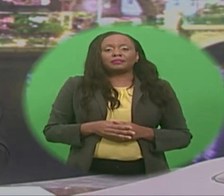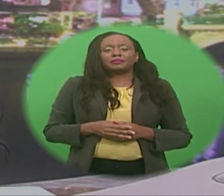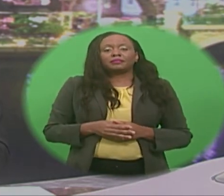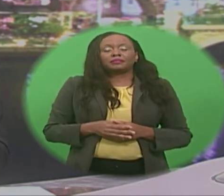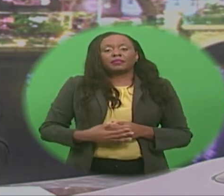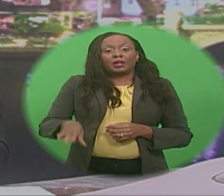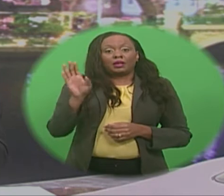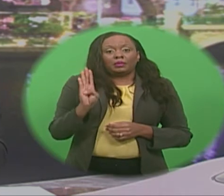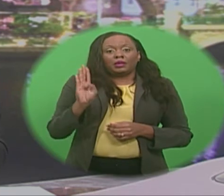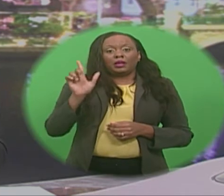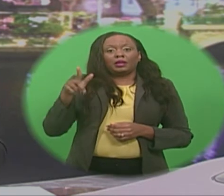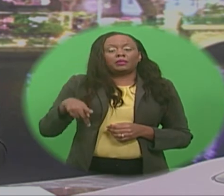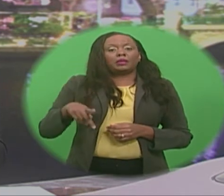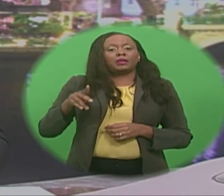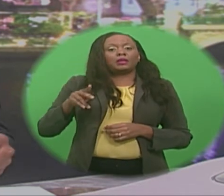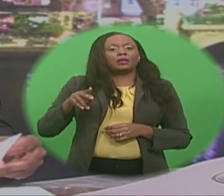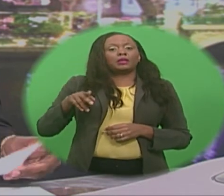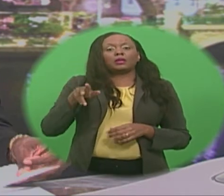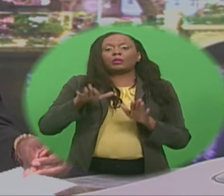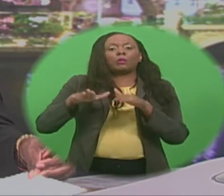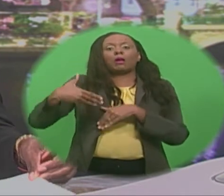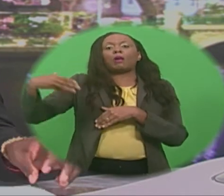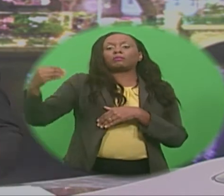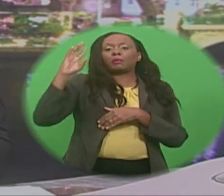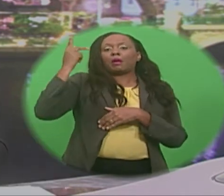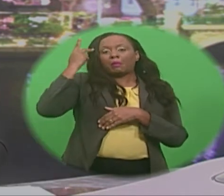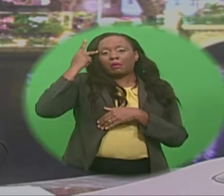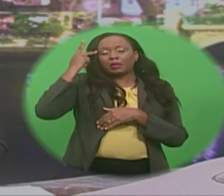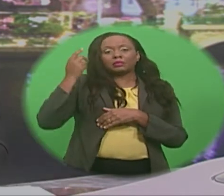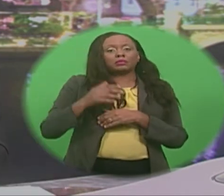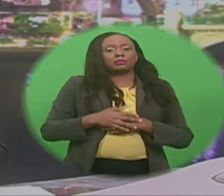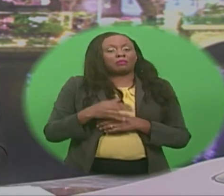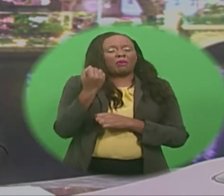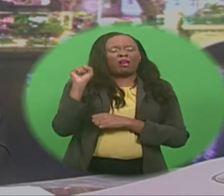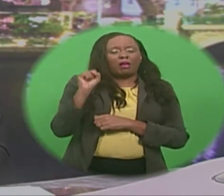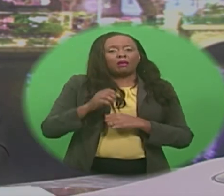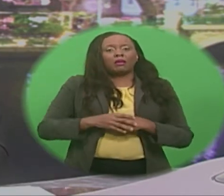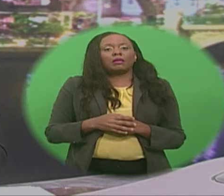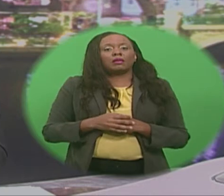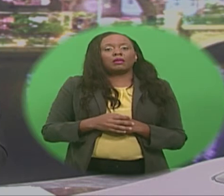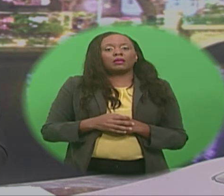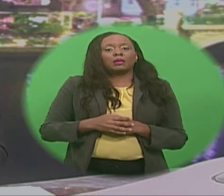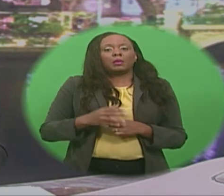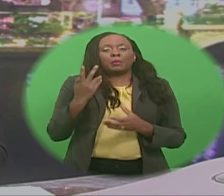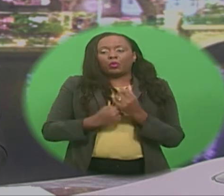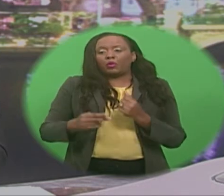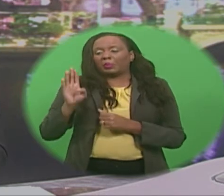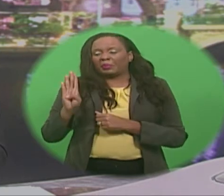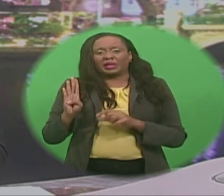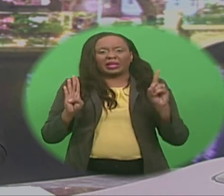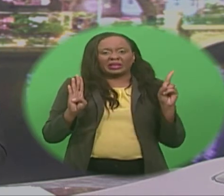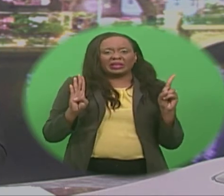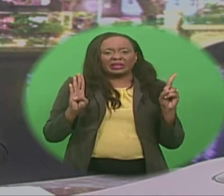The opposition Barbados Labour Party walked out of Parliament this morning. This followed contentious debate from members of both sides